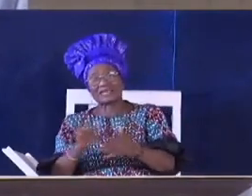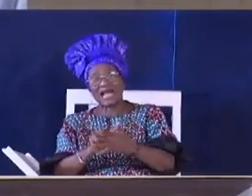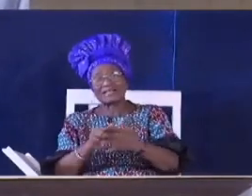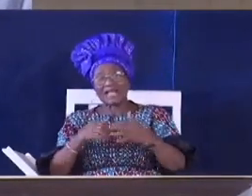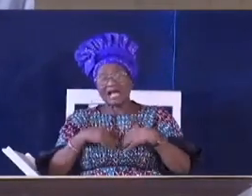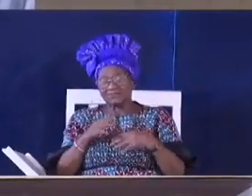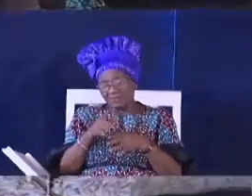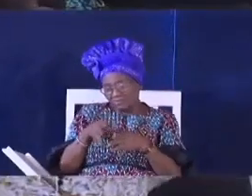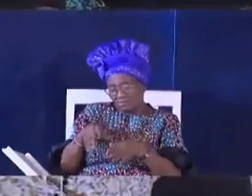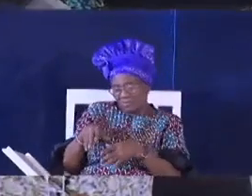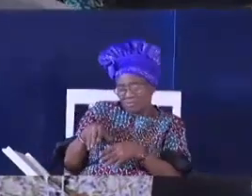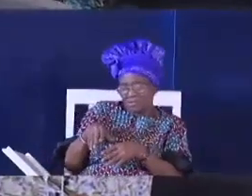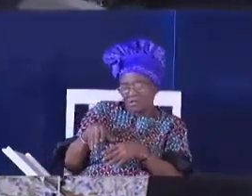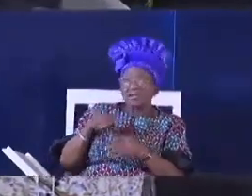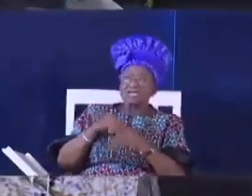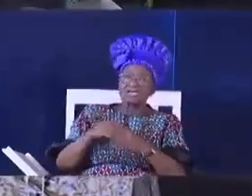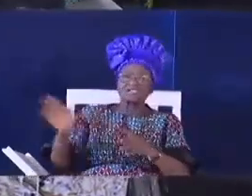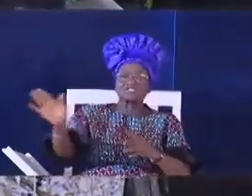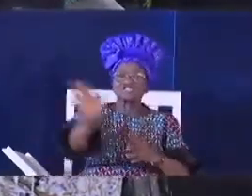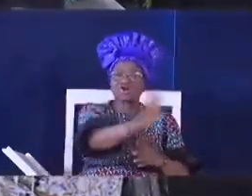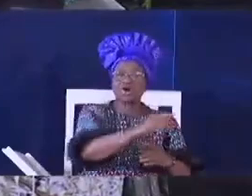back to wholeness today.